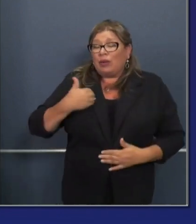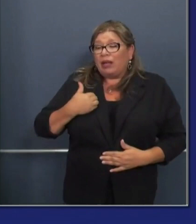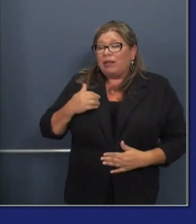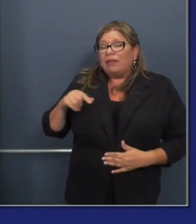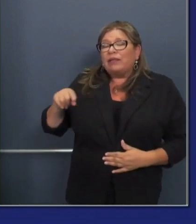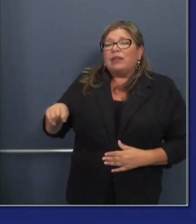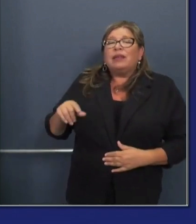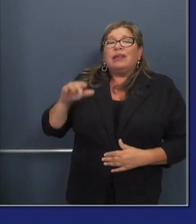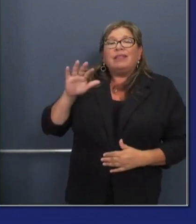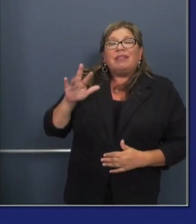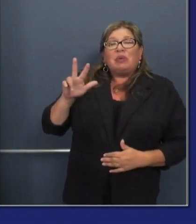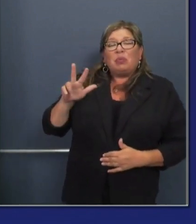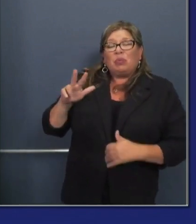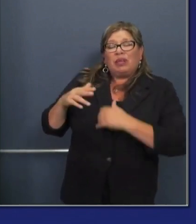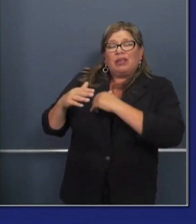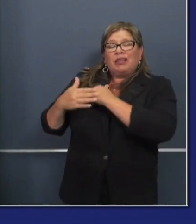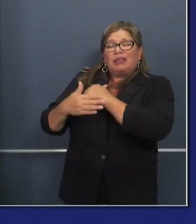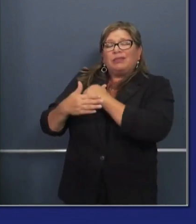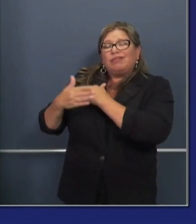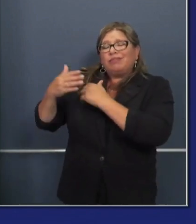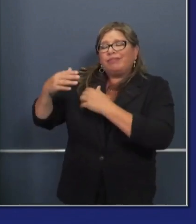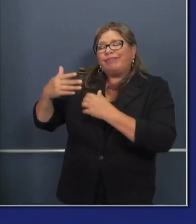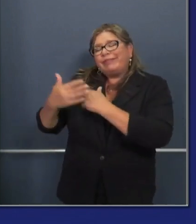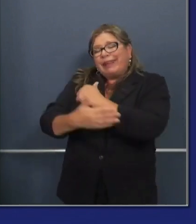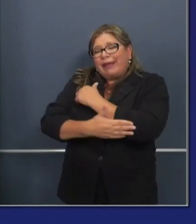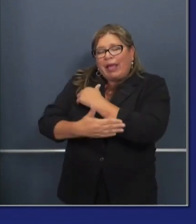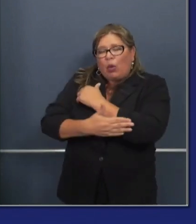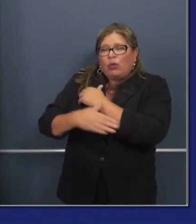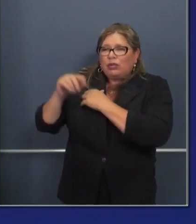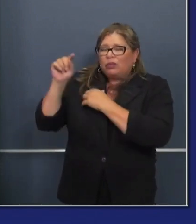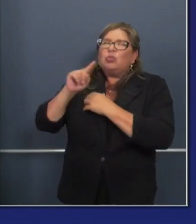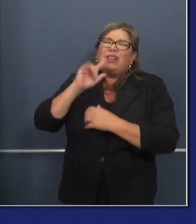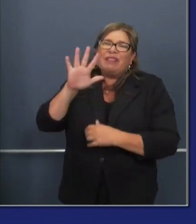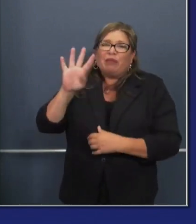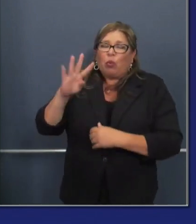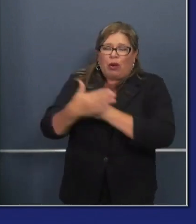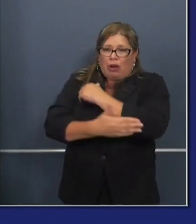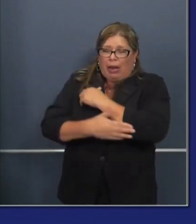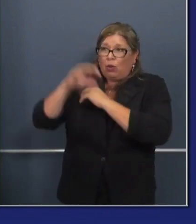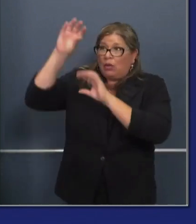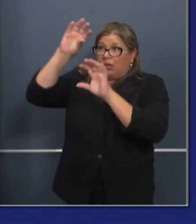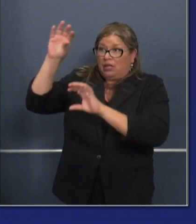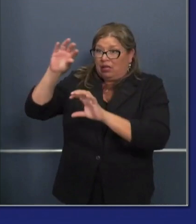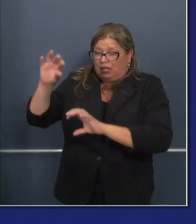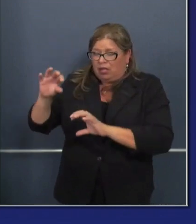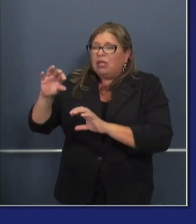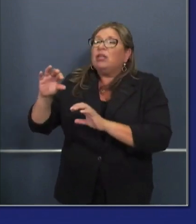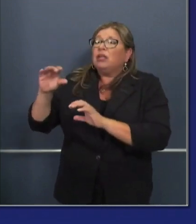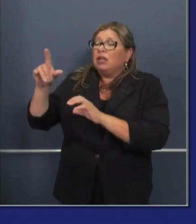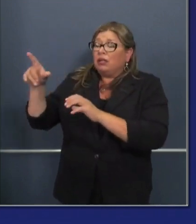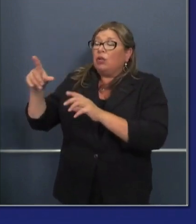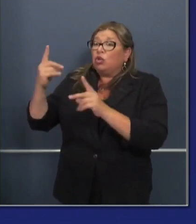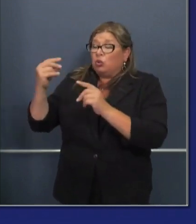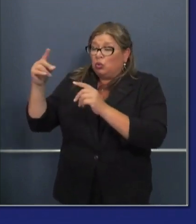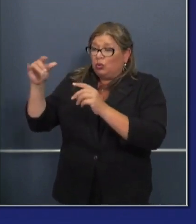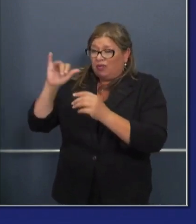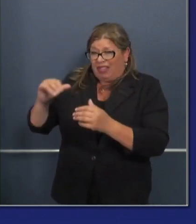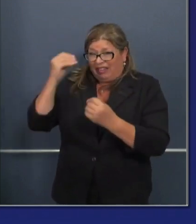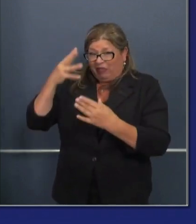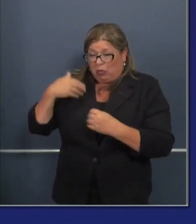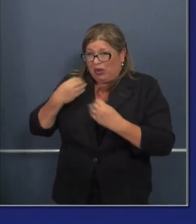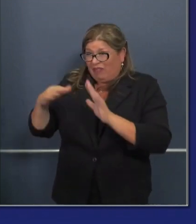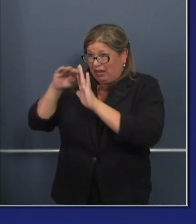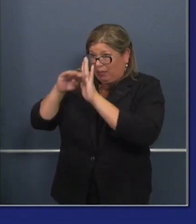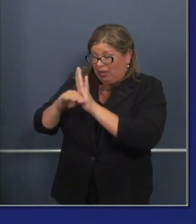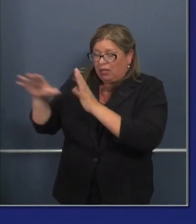counties, forgive the confusion, but the vast majority of counties have moved forward by taking our guidance, which again